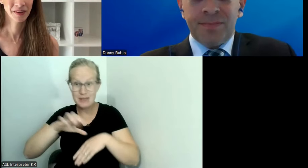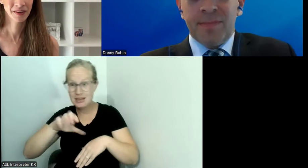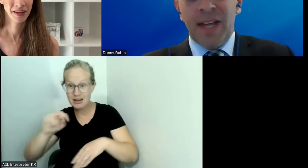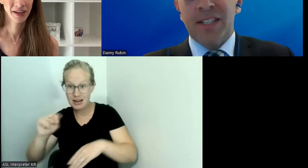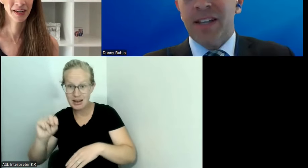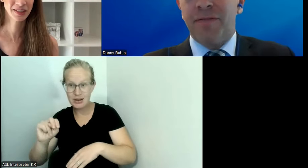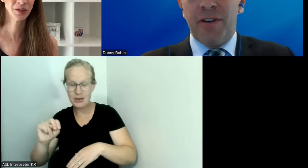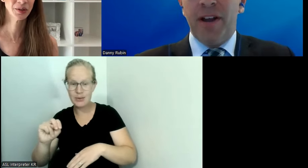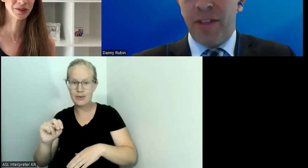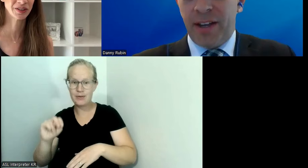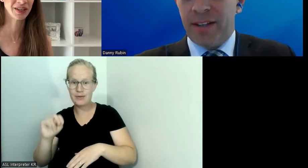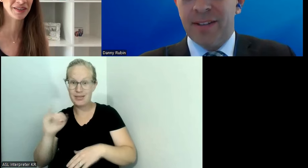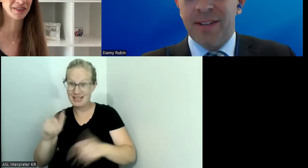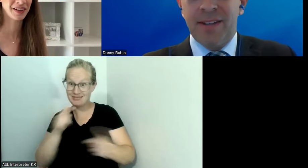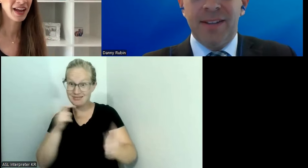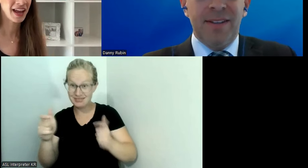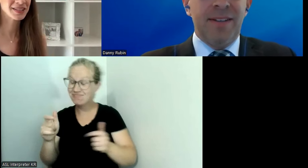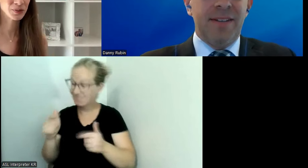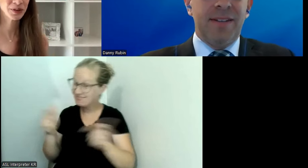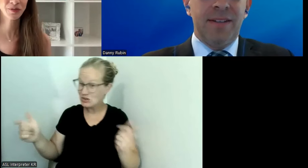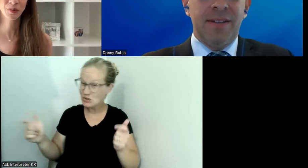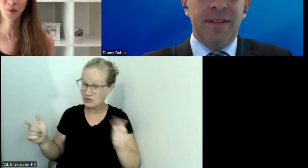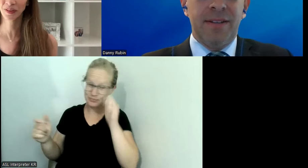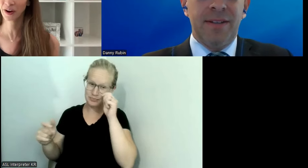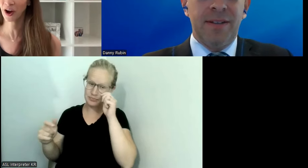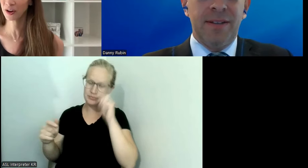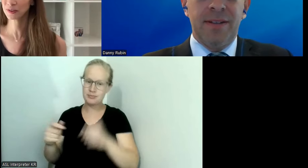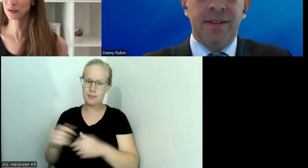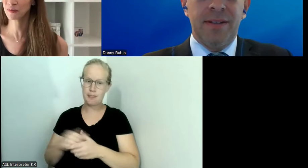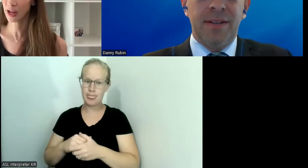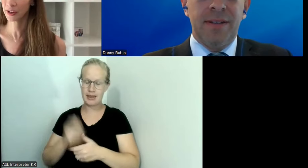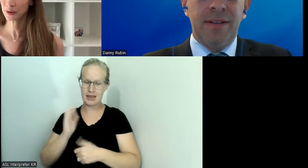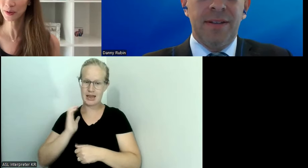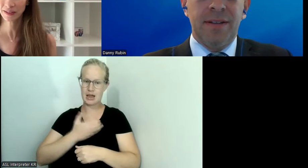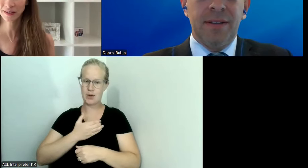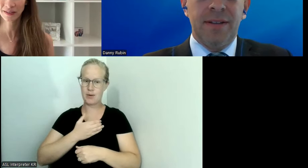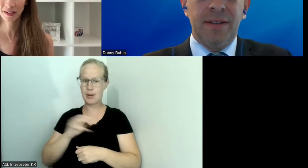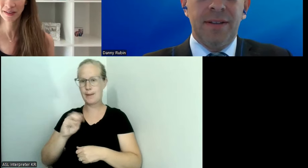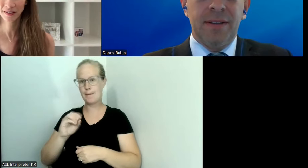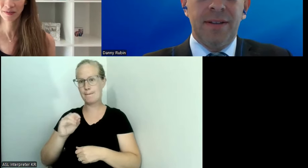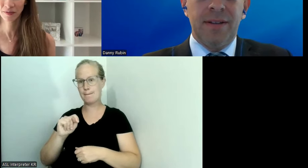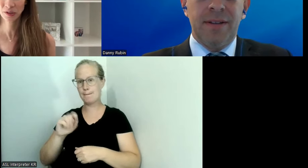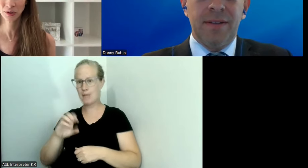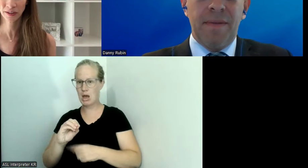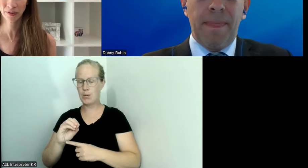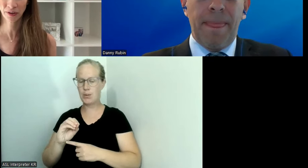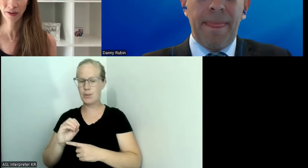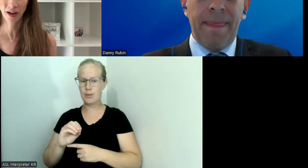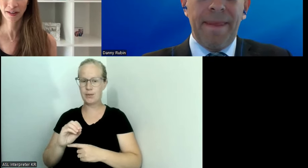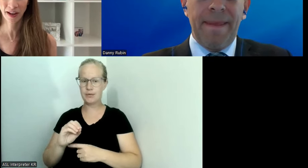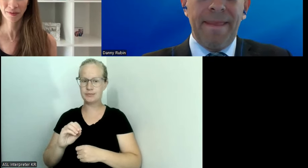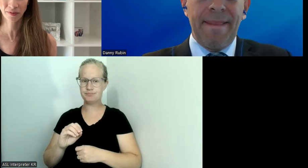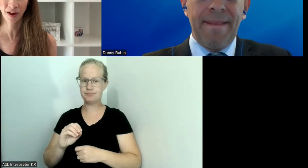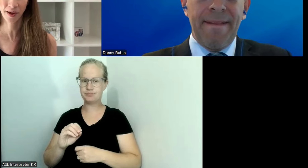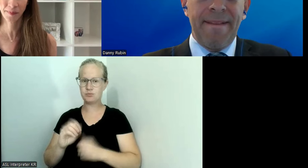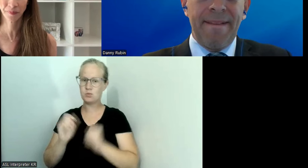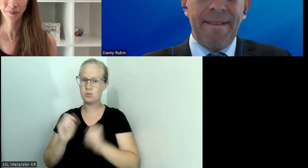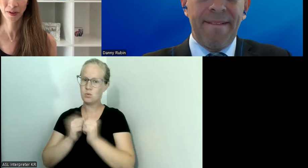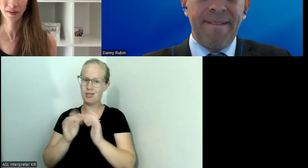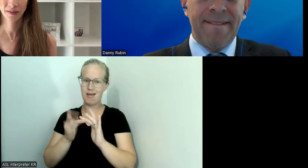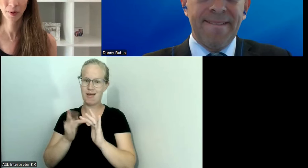that's not for nothing. And, and sort of the, our sort of motto in, in certainly for online,